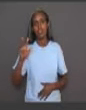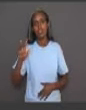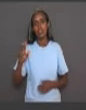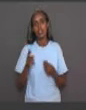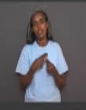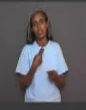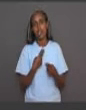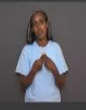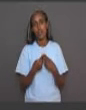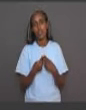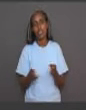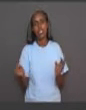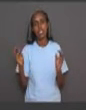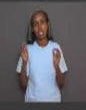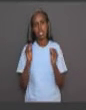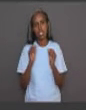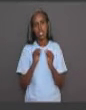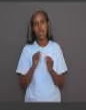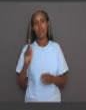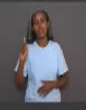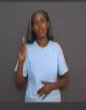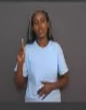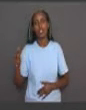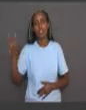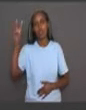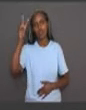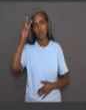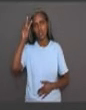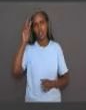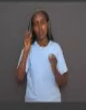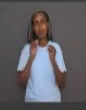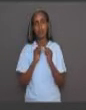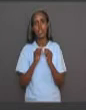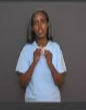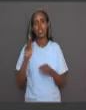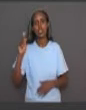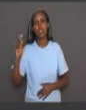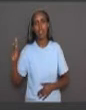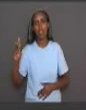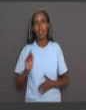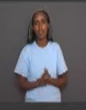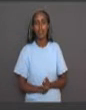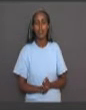3 times the sum of k squared plus k.